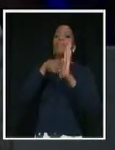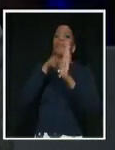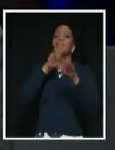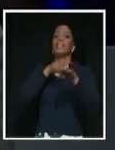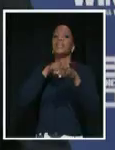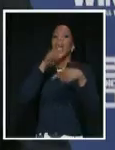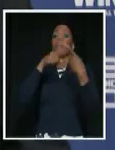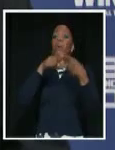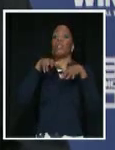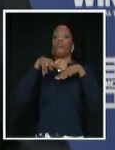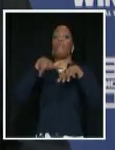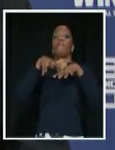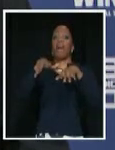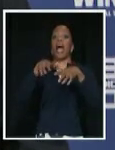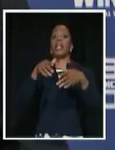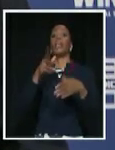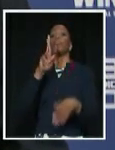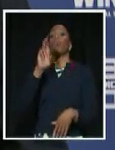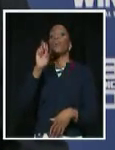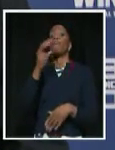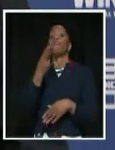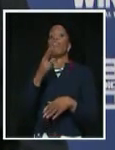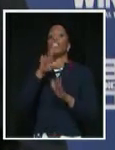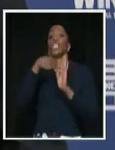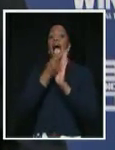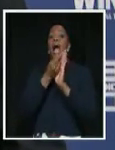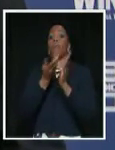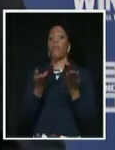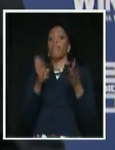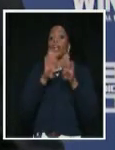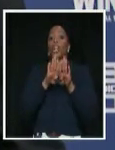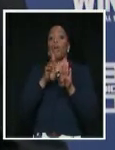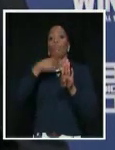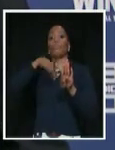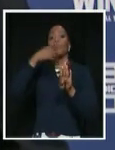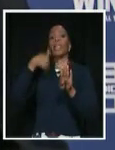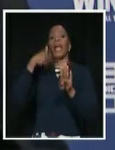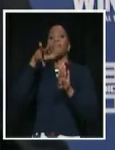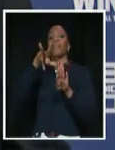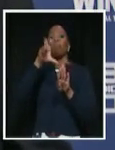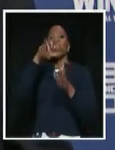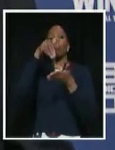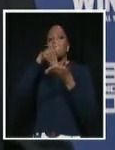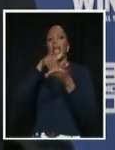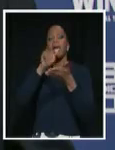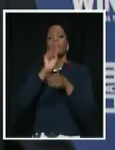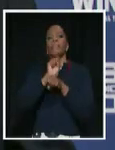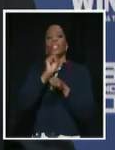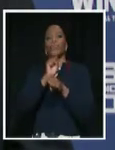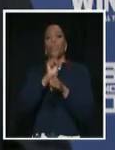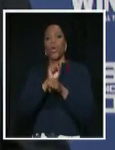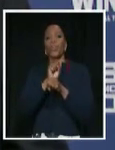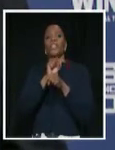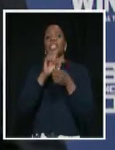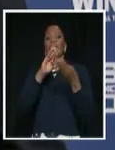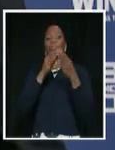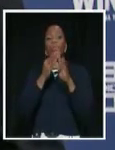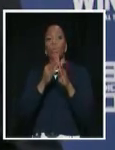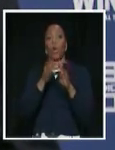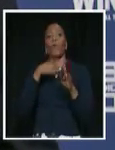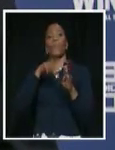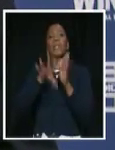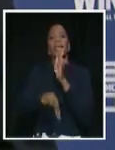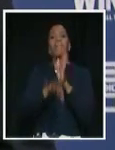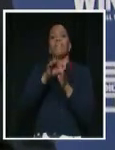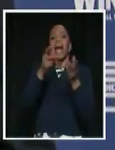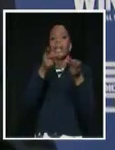of traffic, during rush hour, and then put it back? Look, we've got 300,000 workers in the City of New York. We can find a place to put the